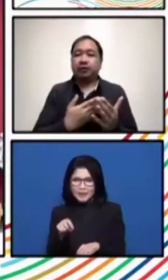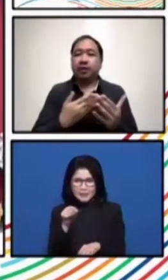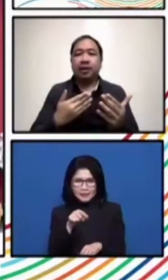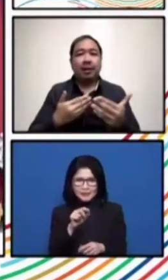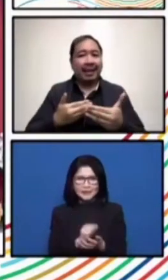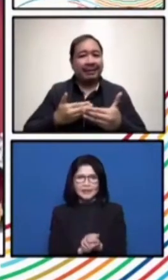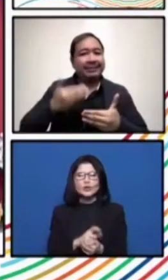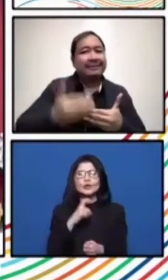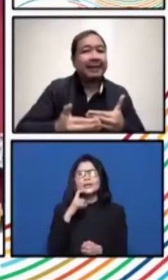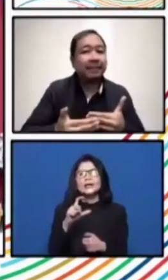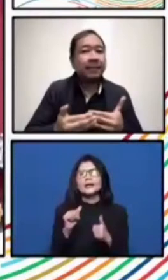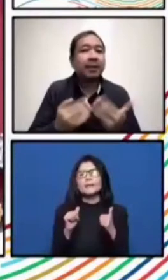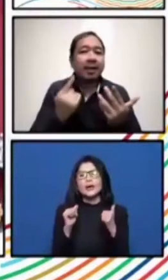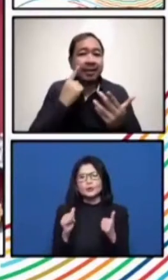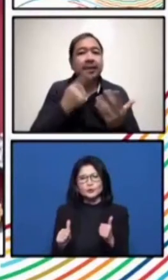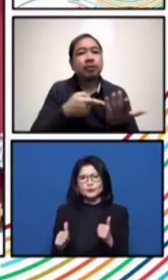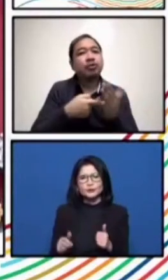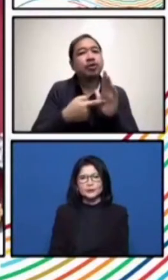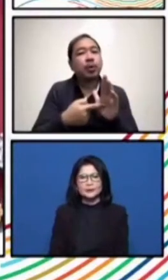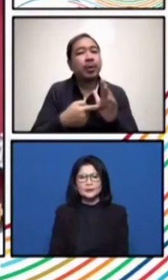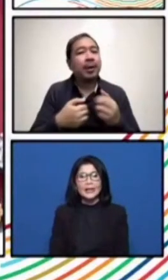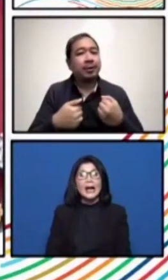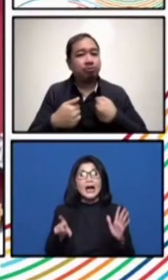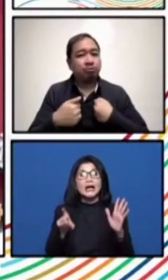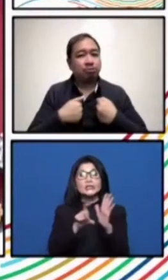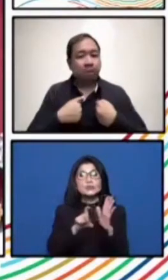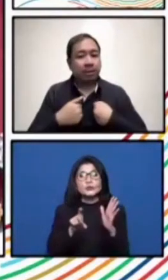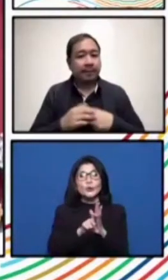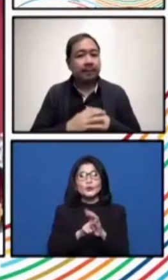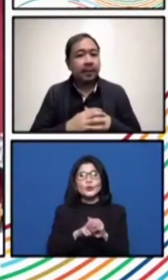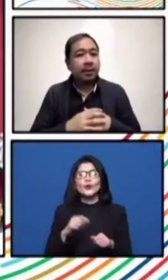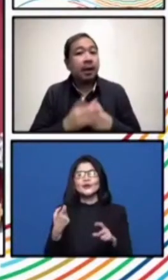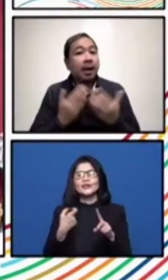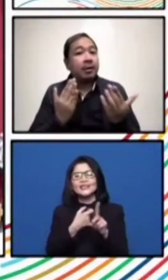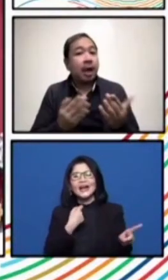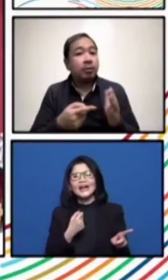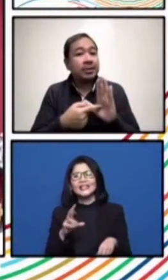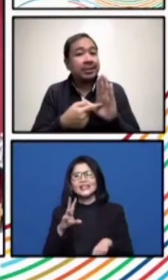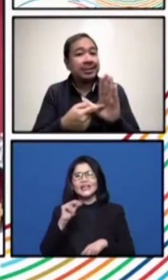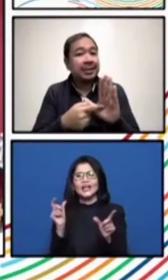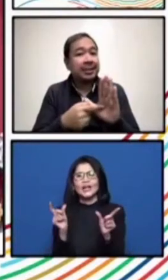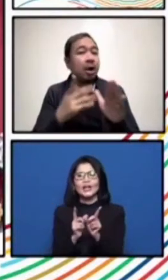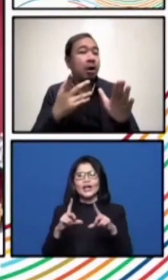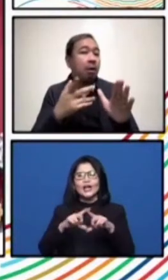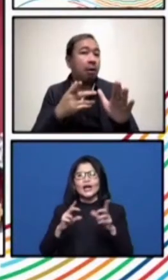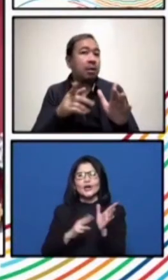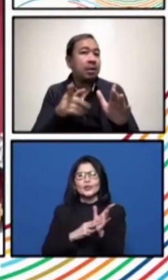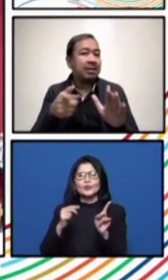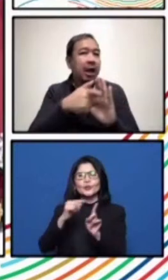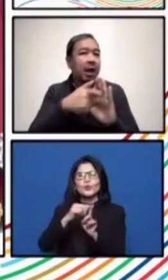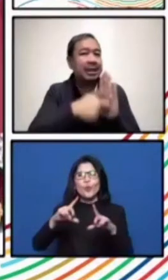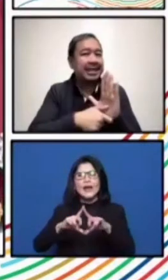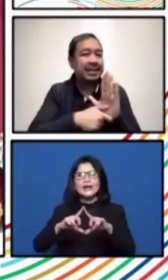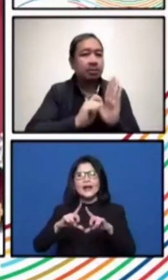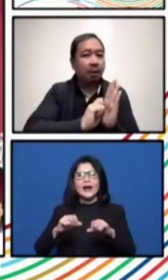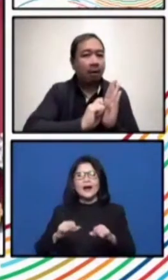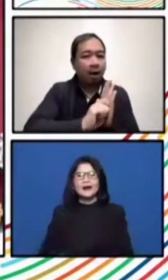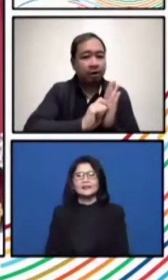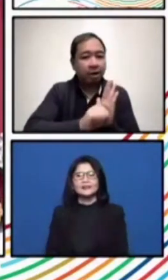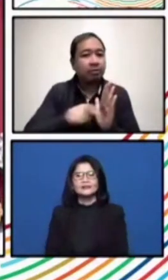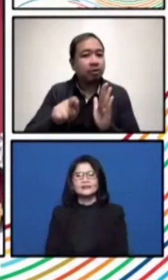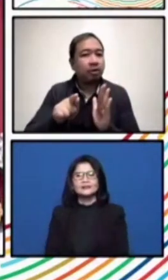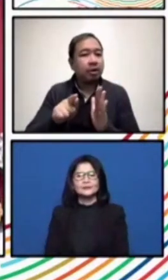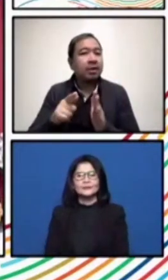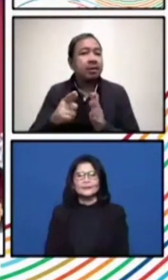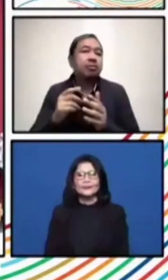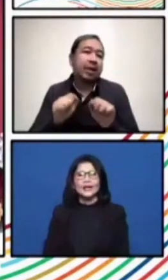an example from Rwanda and also we look forward to to the link to the article that you co-authored I'm sure that will be quite helpful for